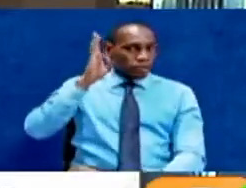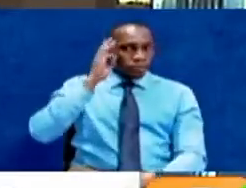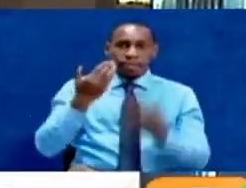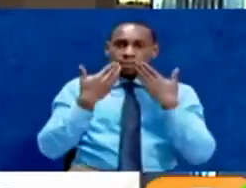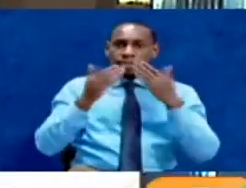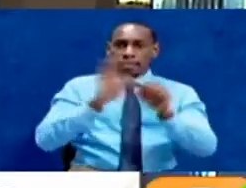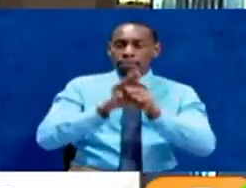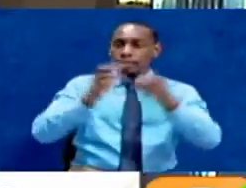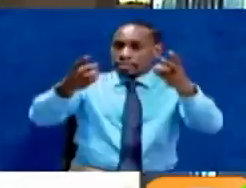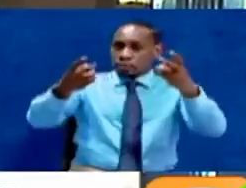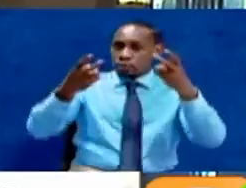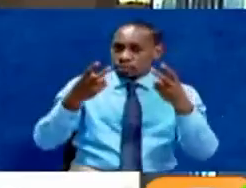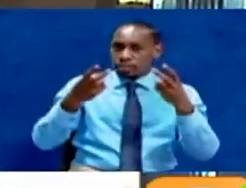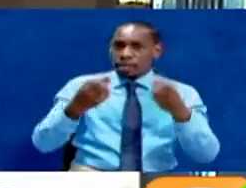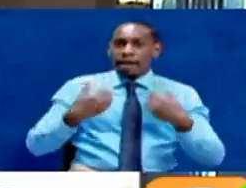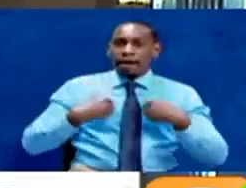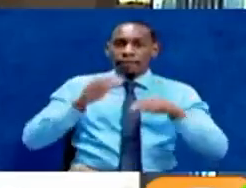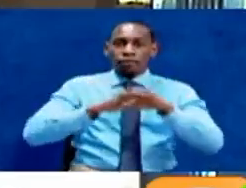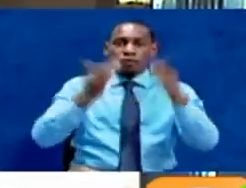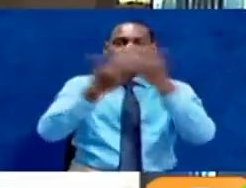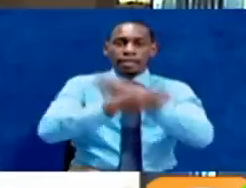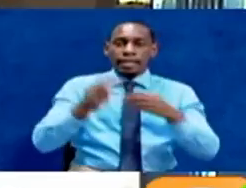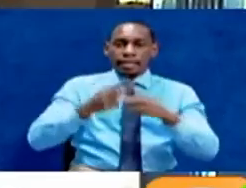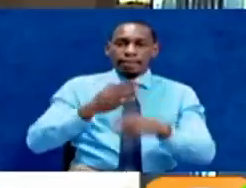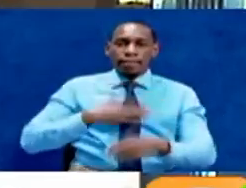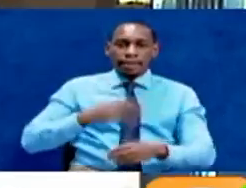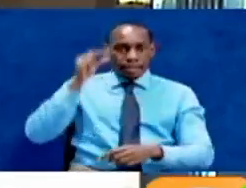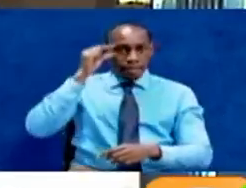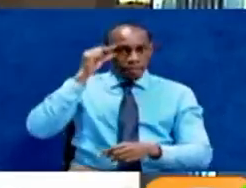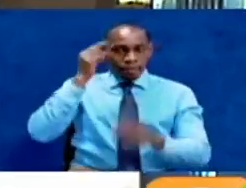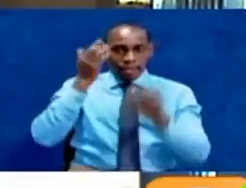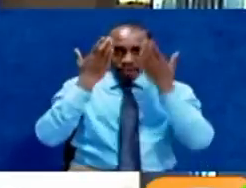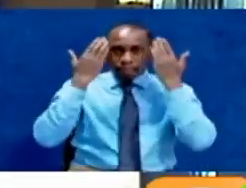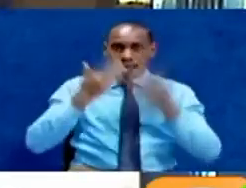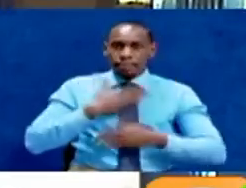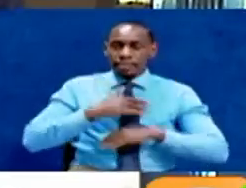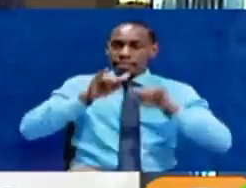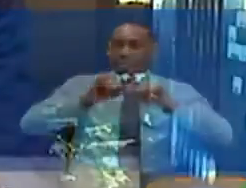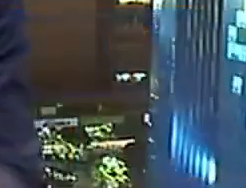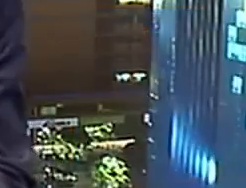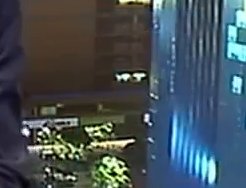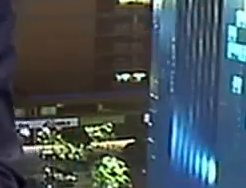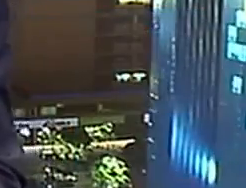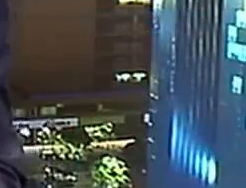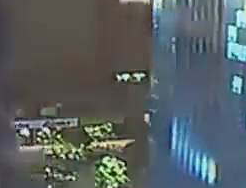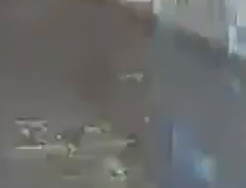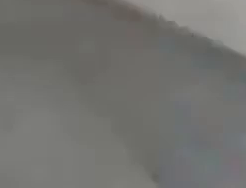Mushora, thank you for having tuned in. Have a good night. My name is Wahiga Mwaura. Please stay safe.